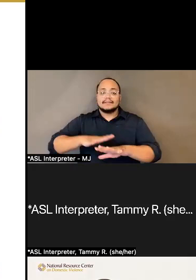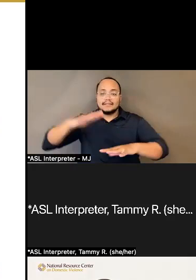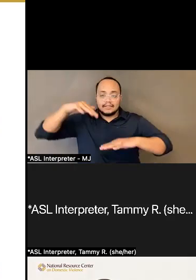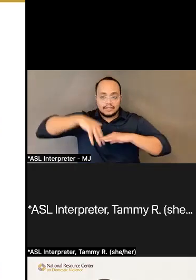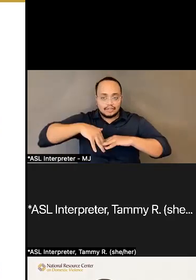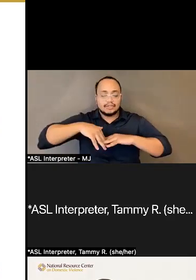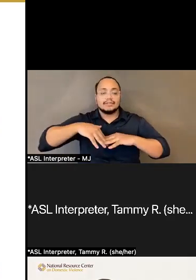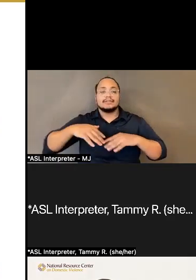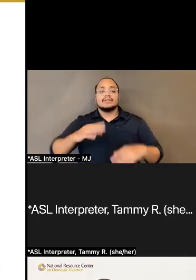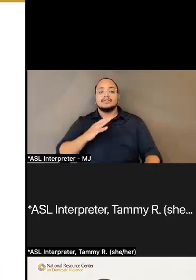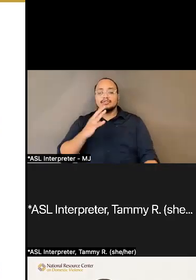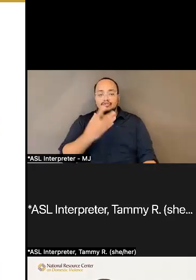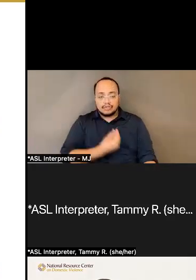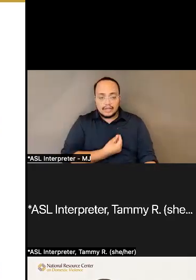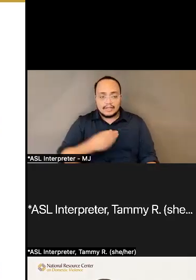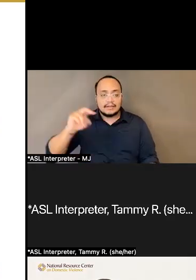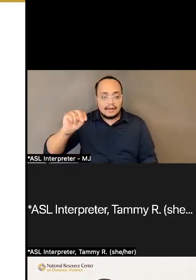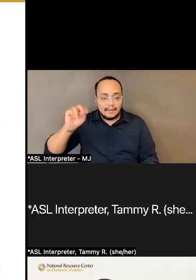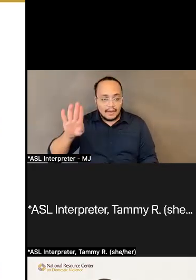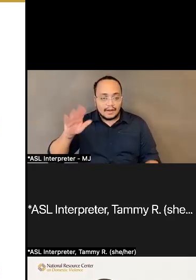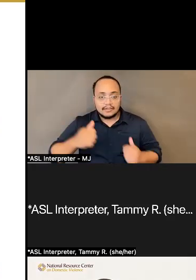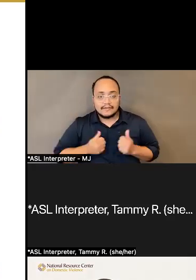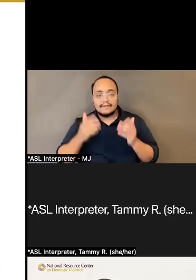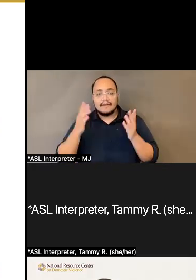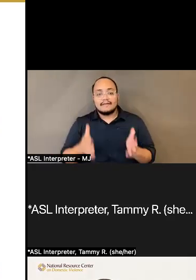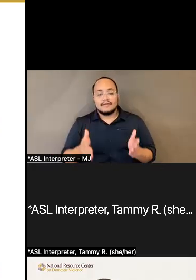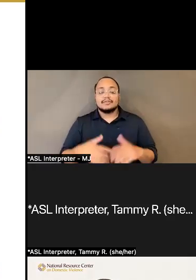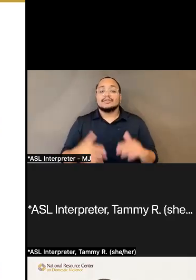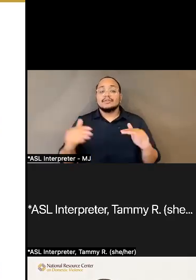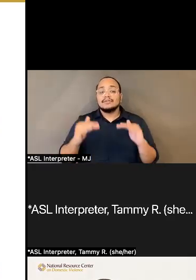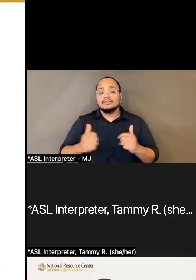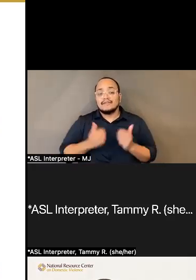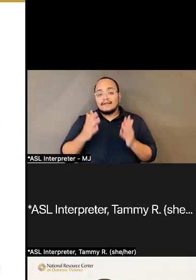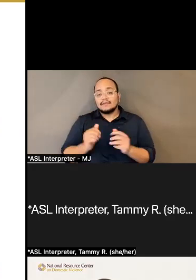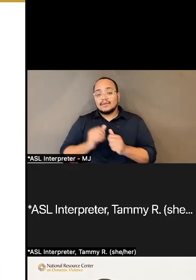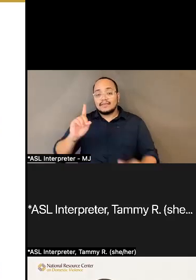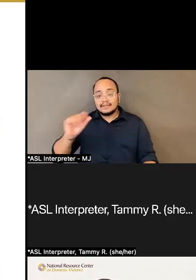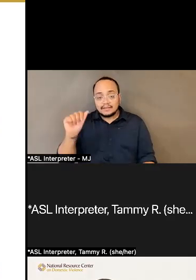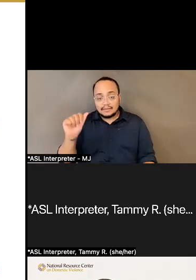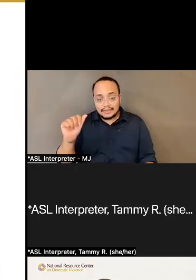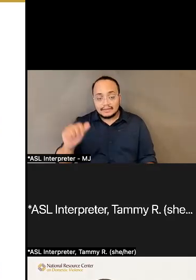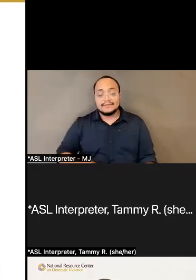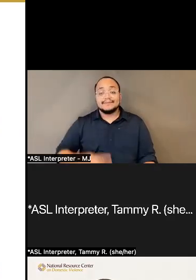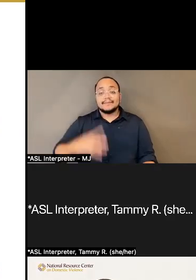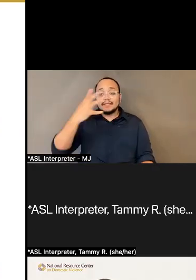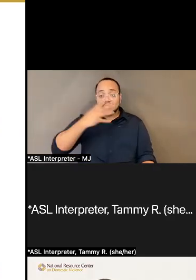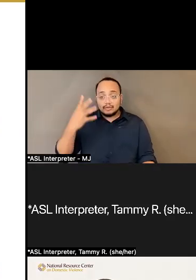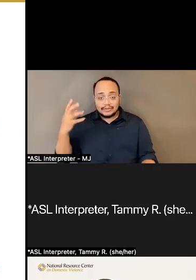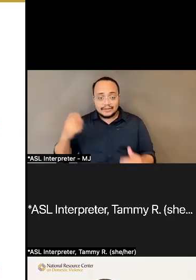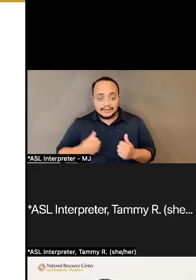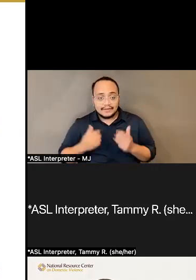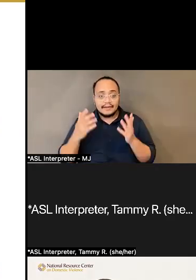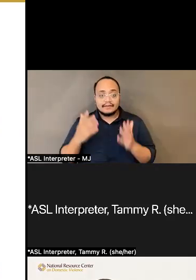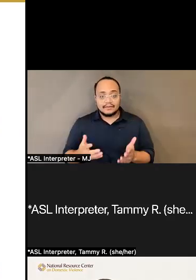communities, trans and non-binary survivors, survivors with disabilities,